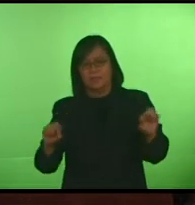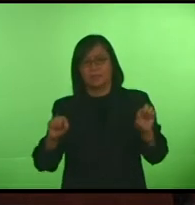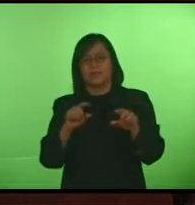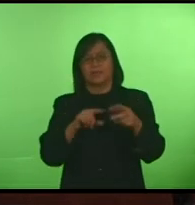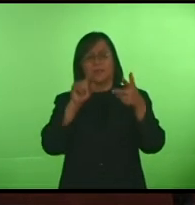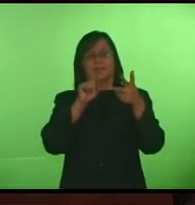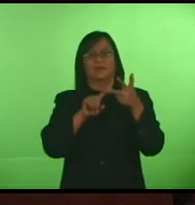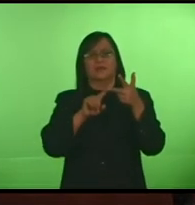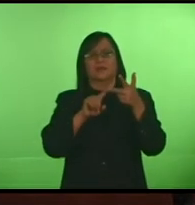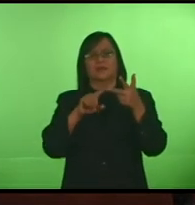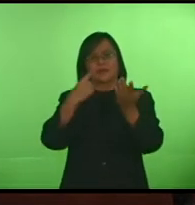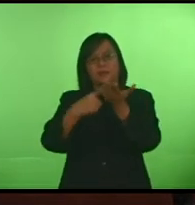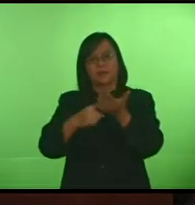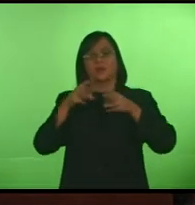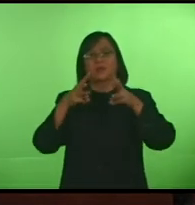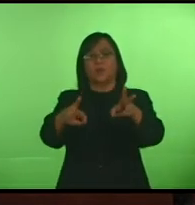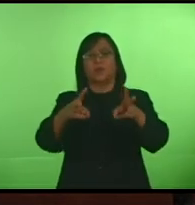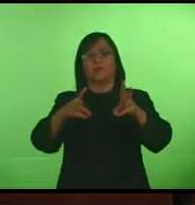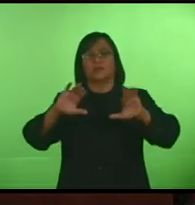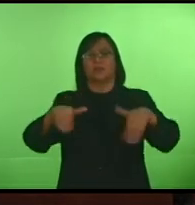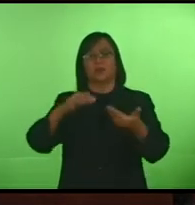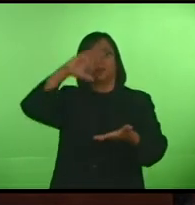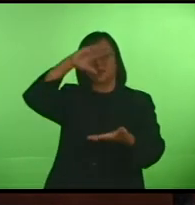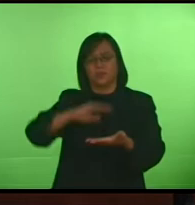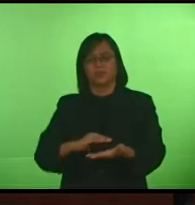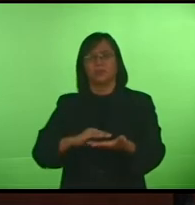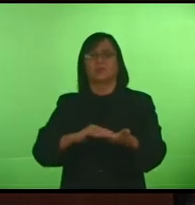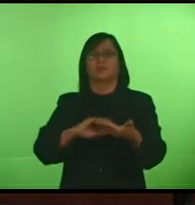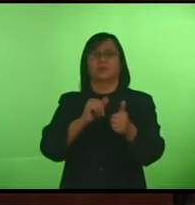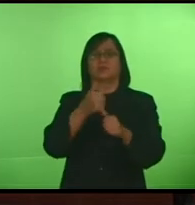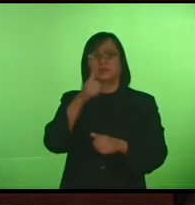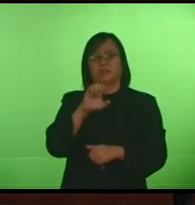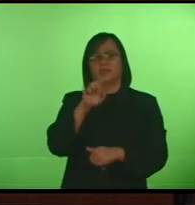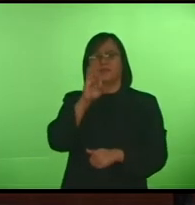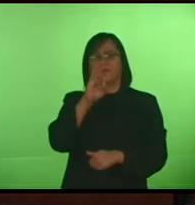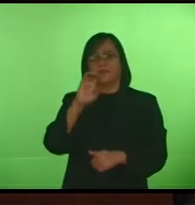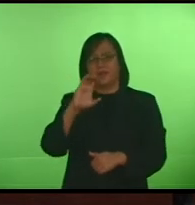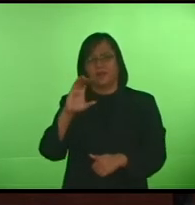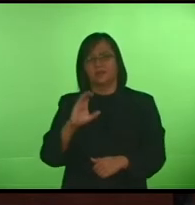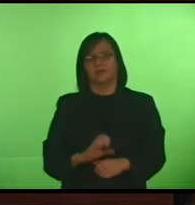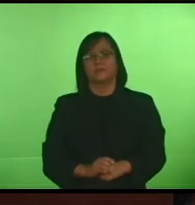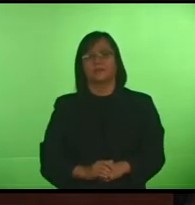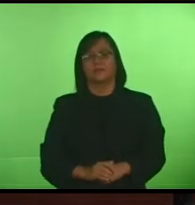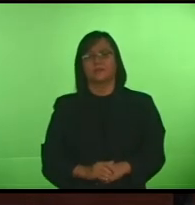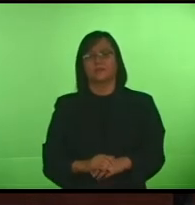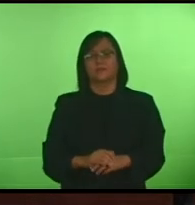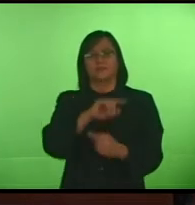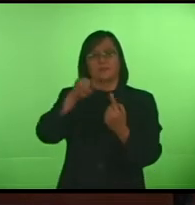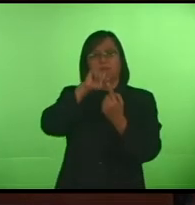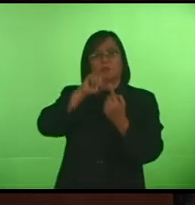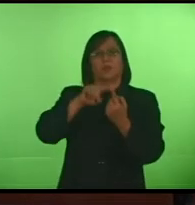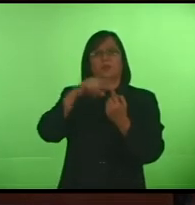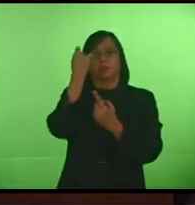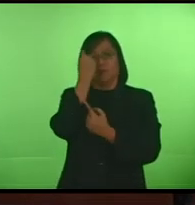discuss ways to reduce its harmful effects. So once you understand the